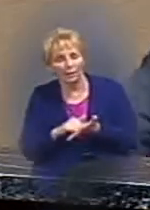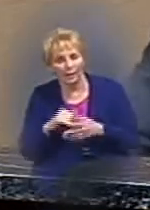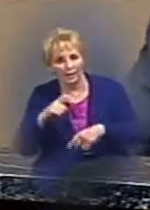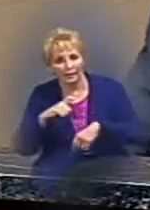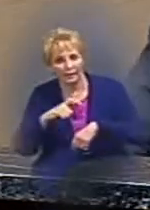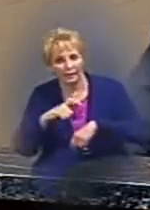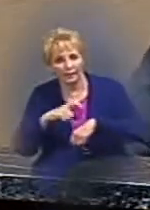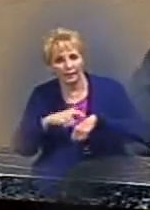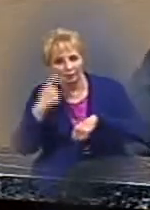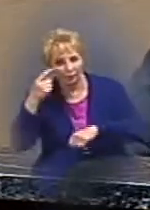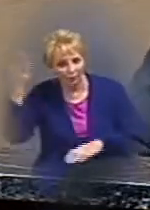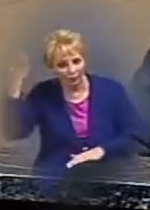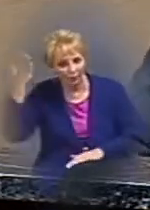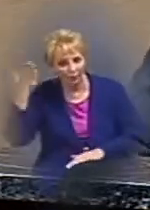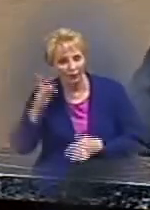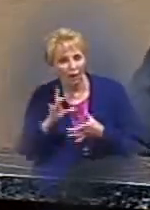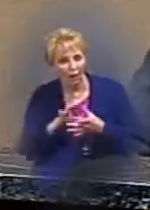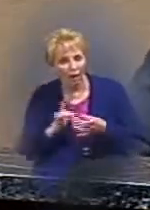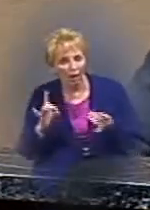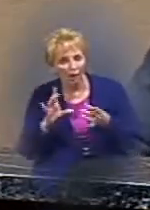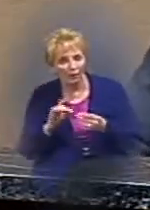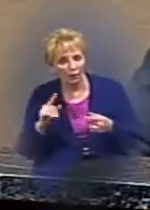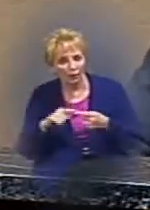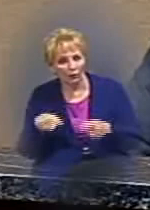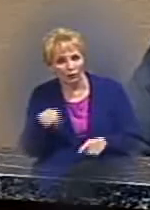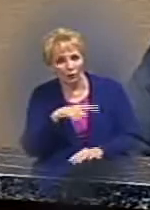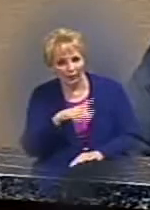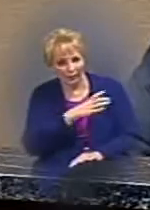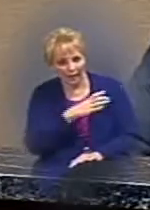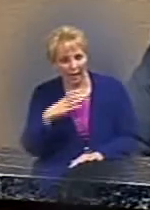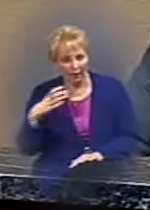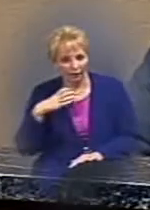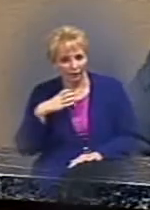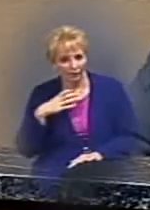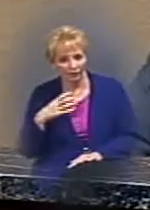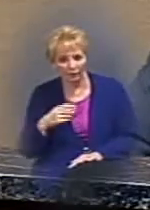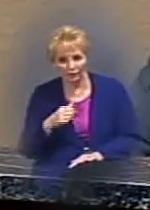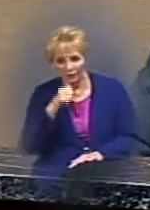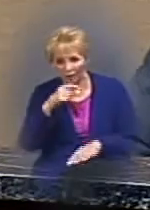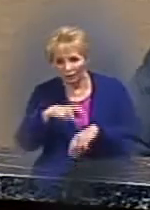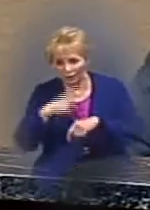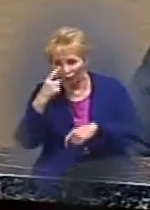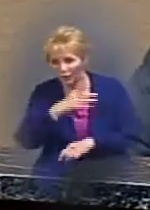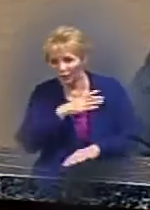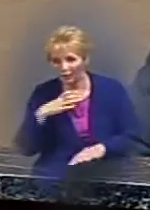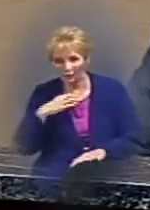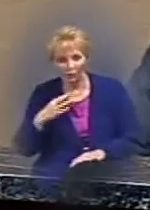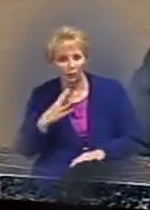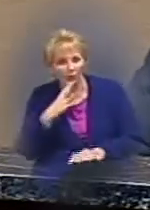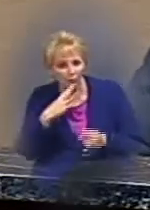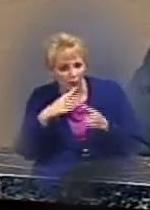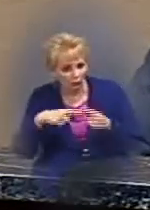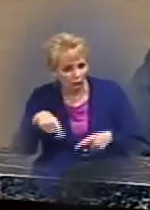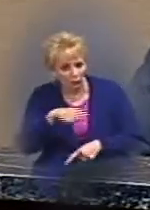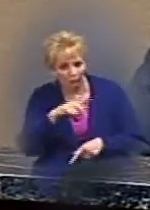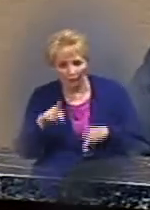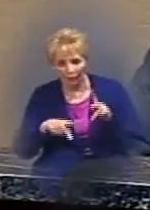is for speakers to comment to the council, and it's not a time for council to speak to the